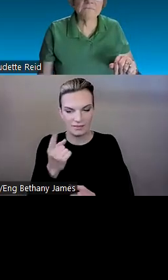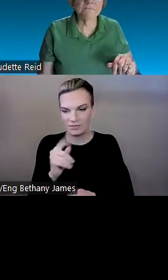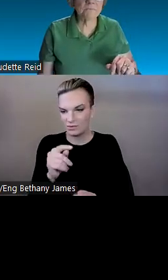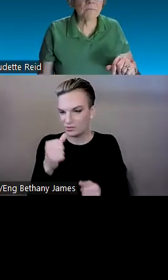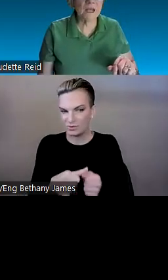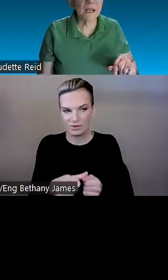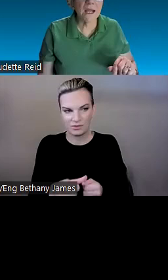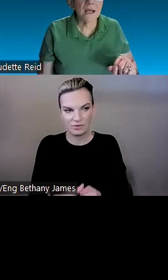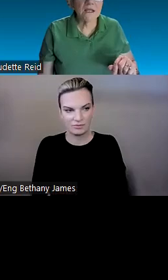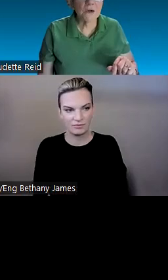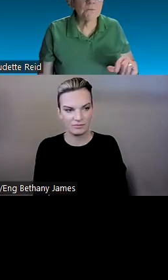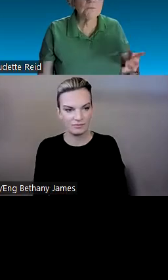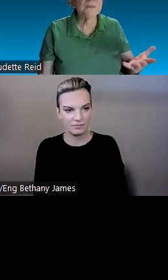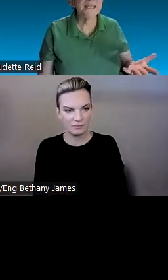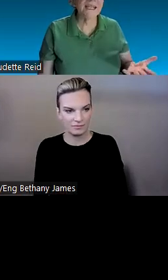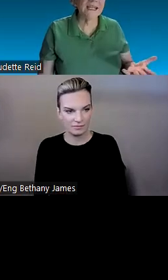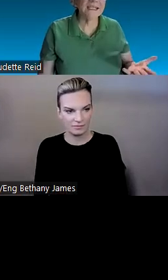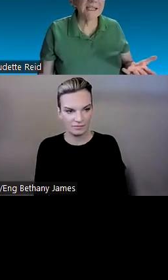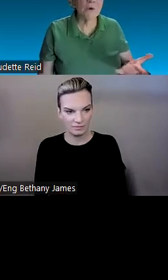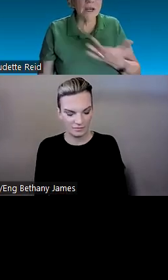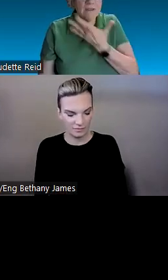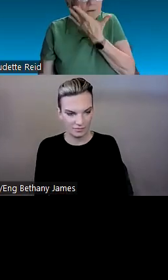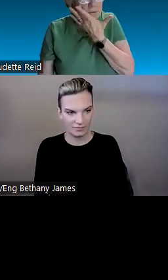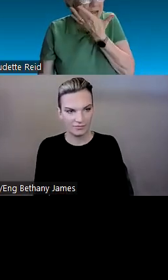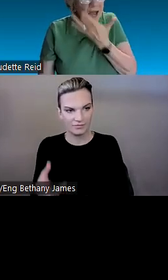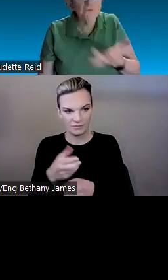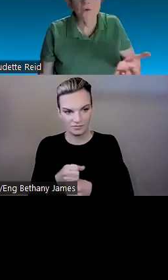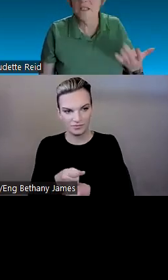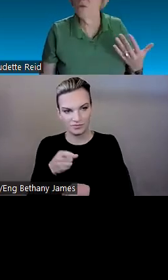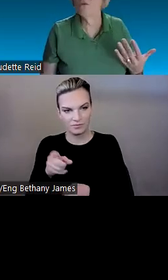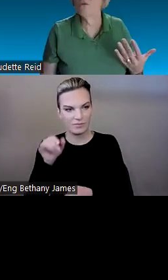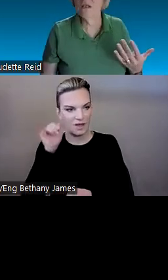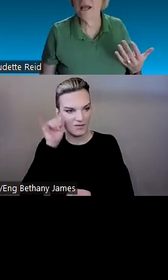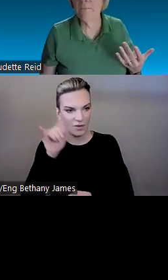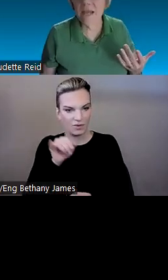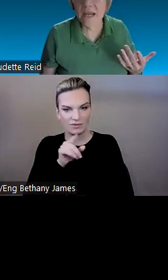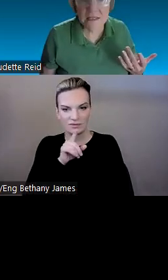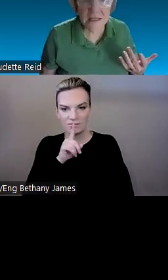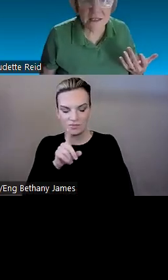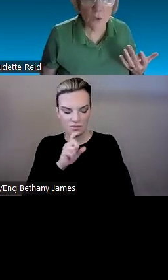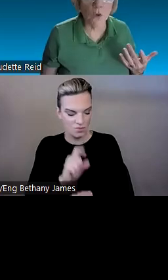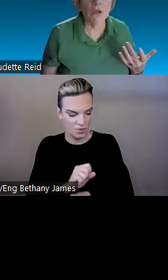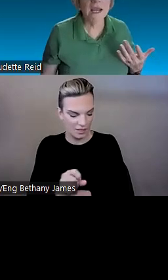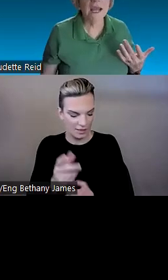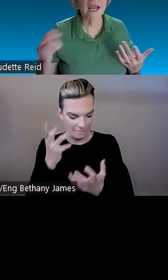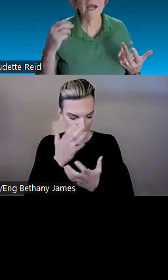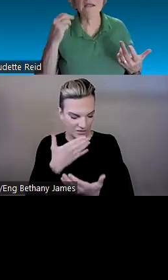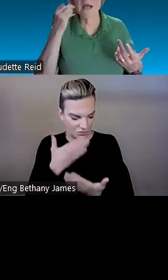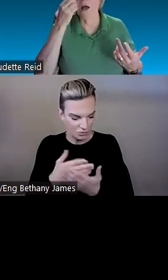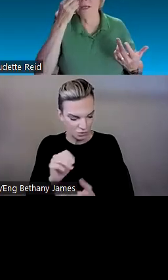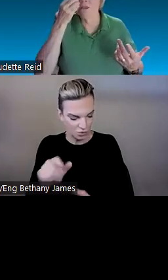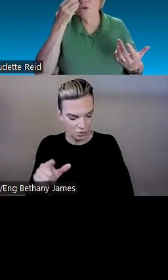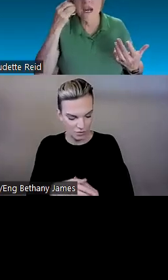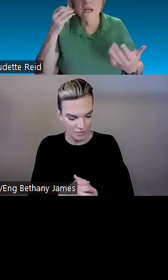mind. So in summary, the iPhone is a really amazing tool,